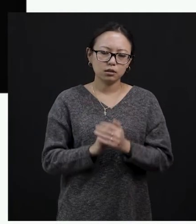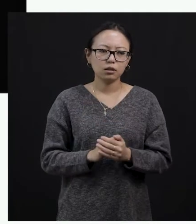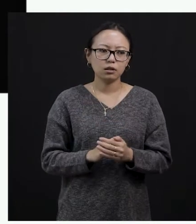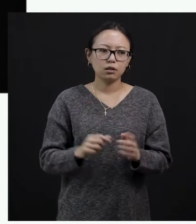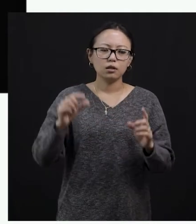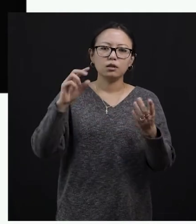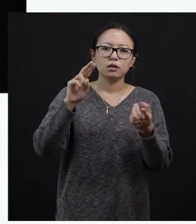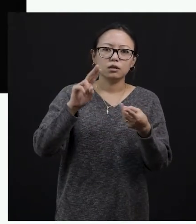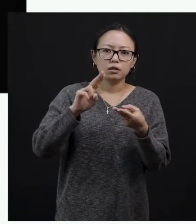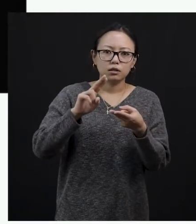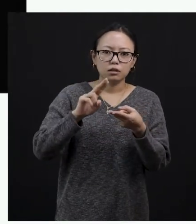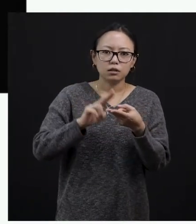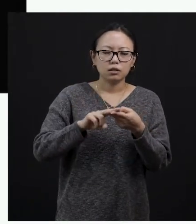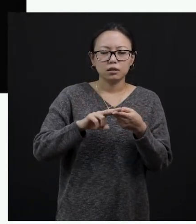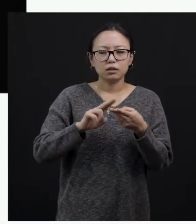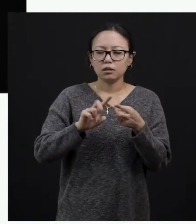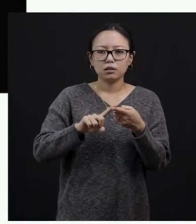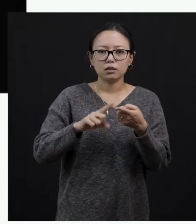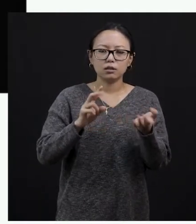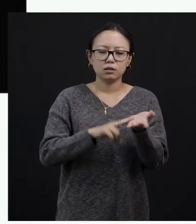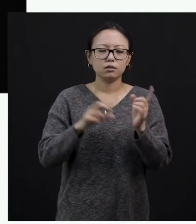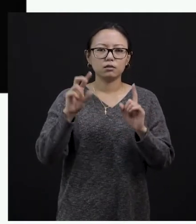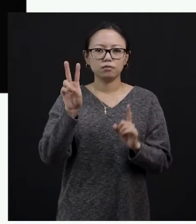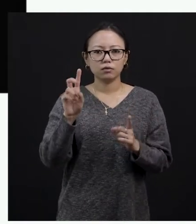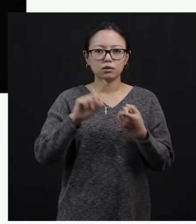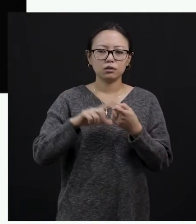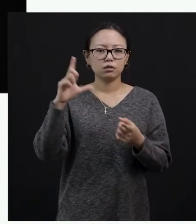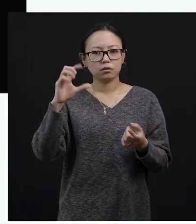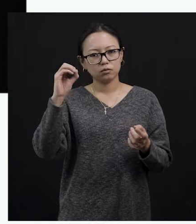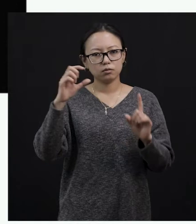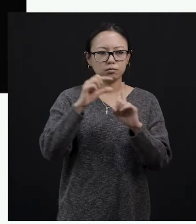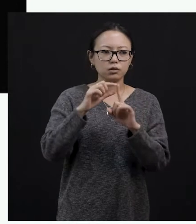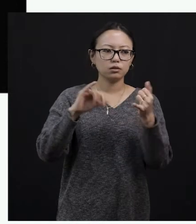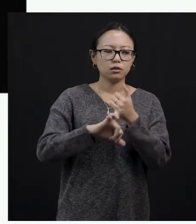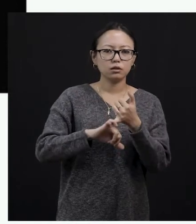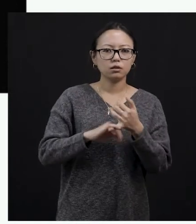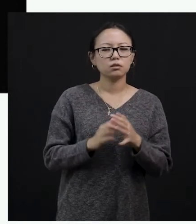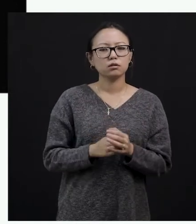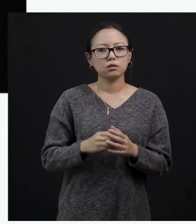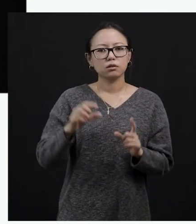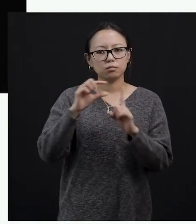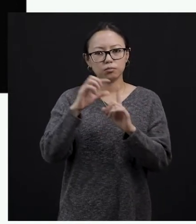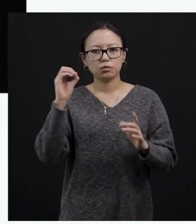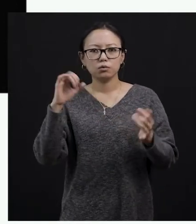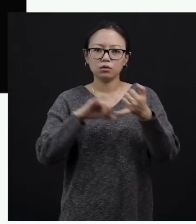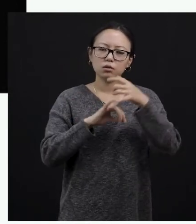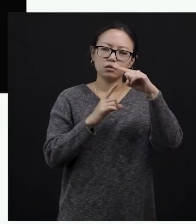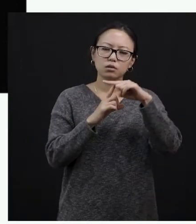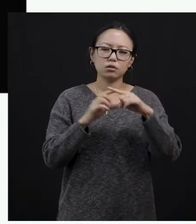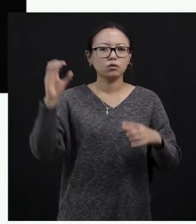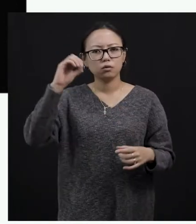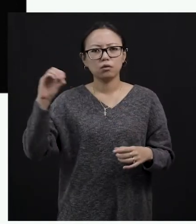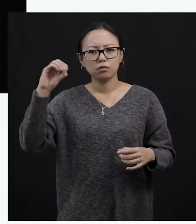post office. Okay, so whenever you want to send a letter to someone, you have to go through different